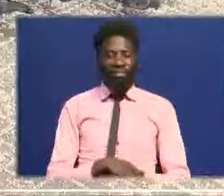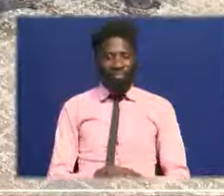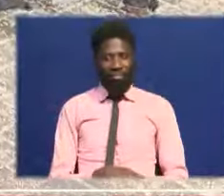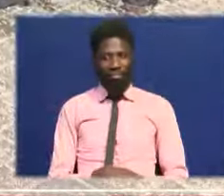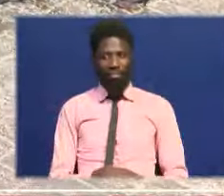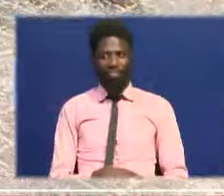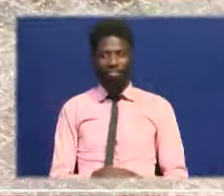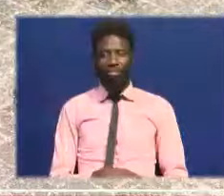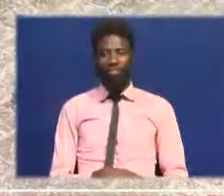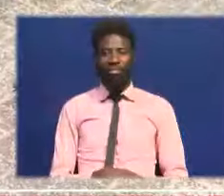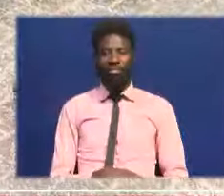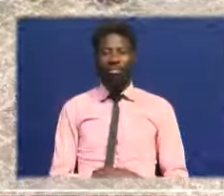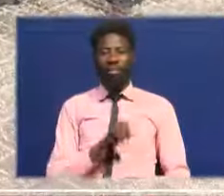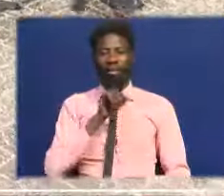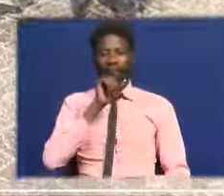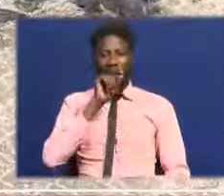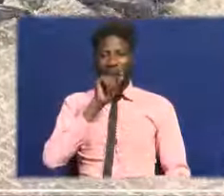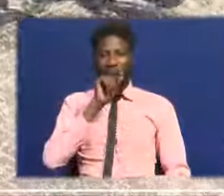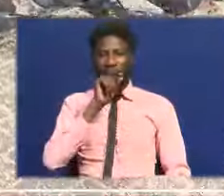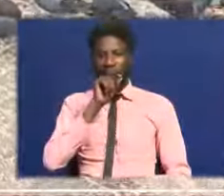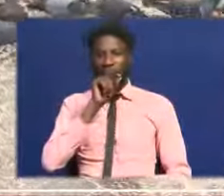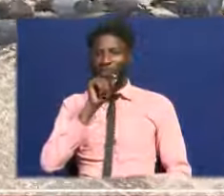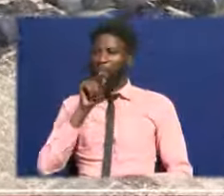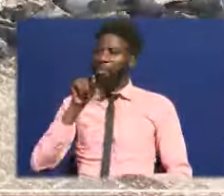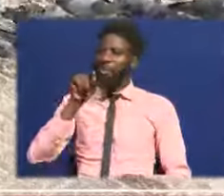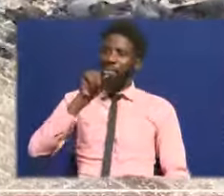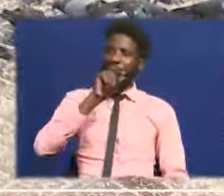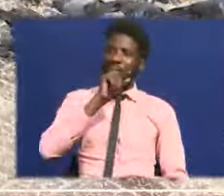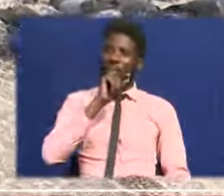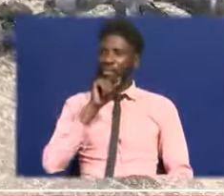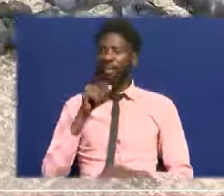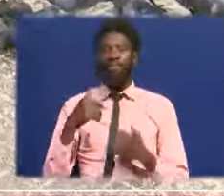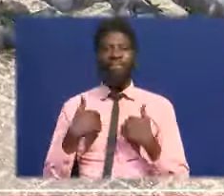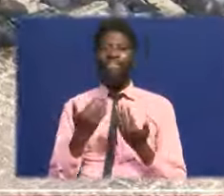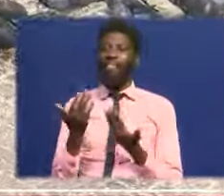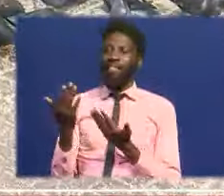The sound of the chirping birds welcomes us to this open space.